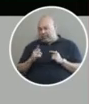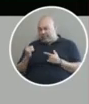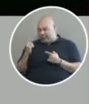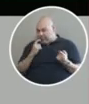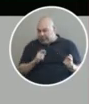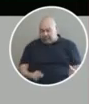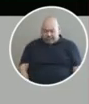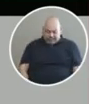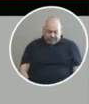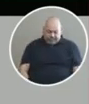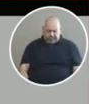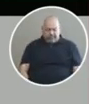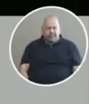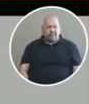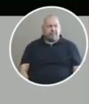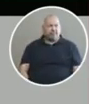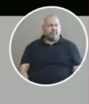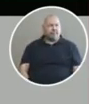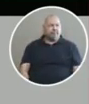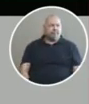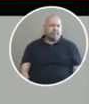and Council?